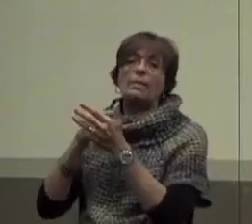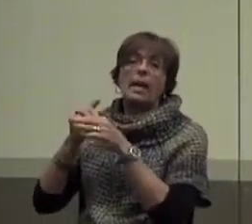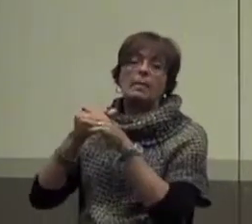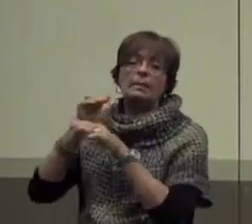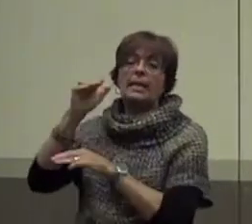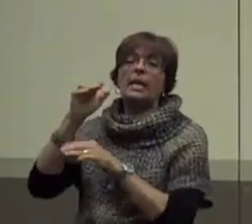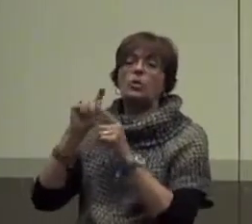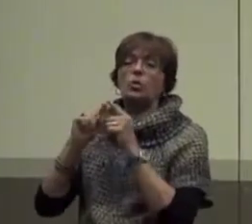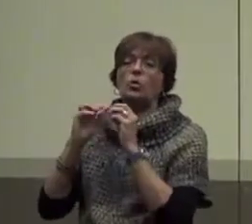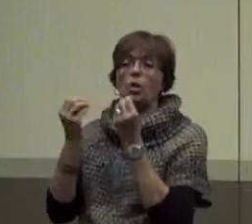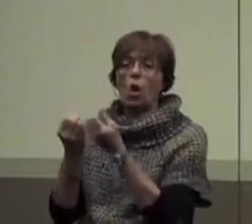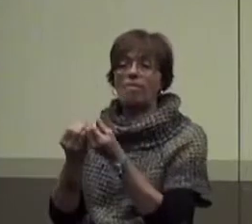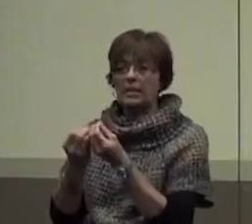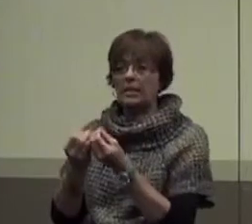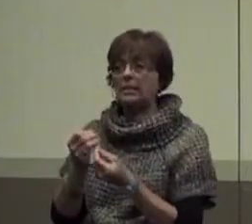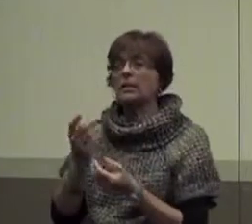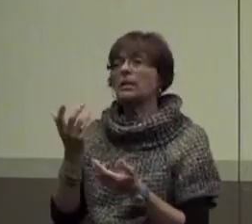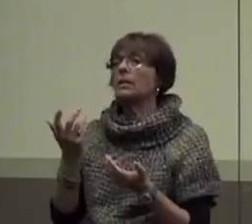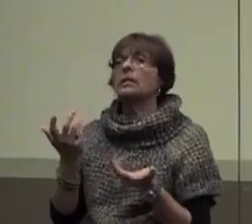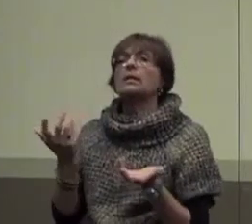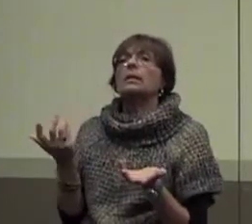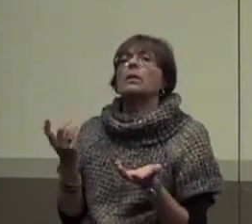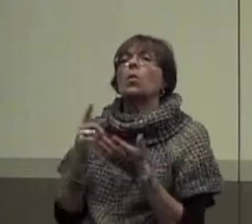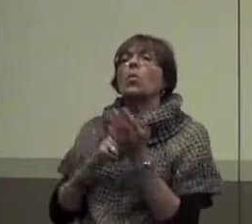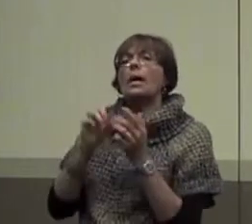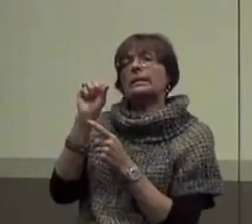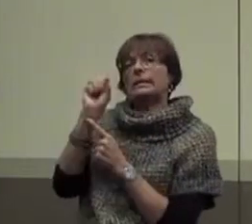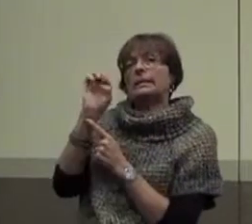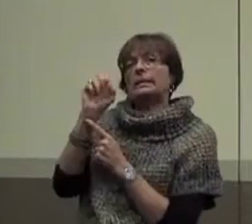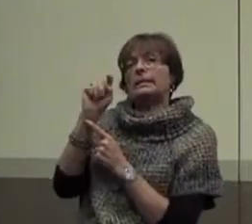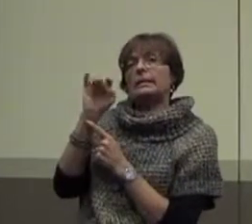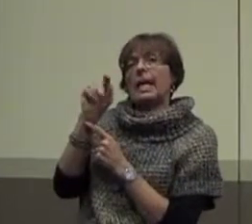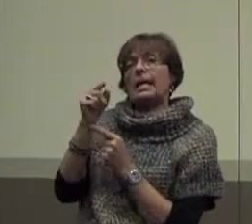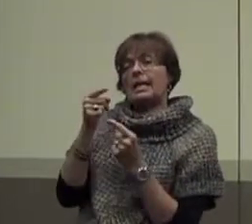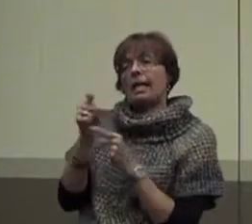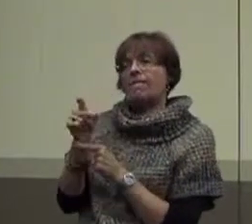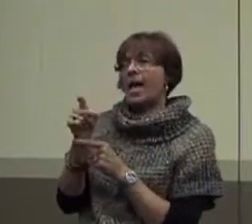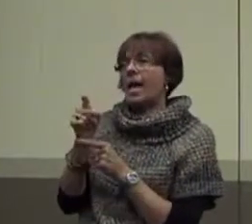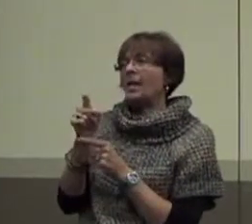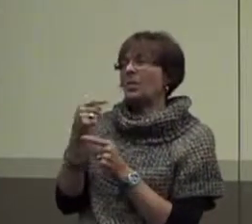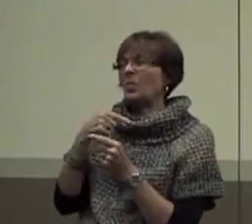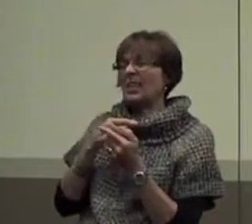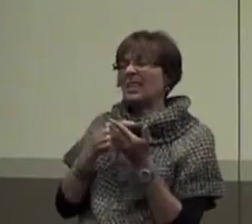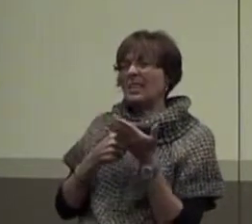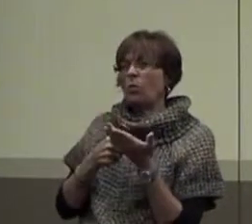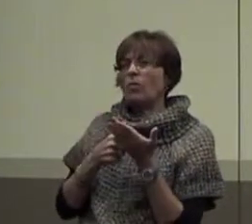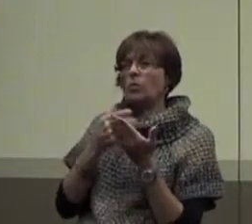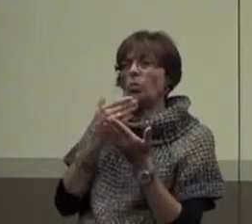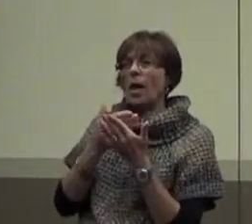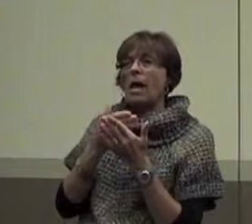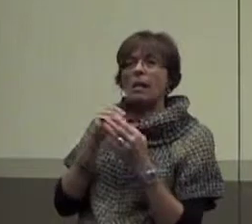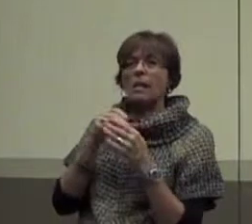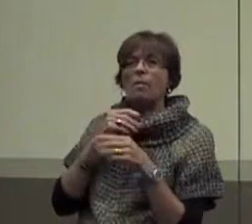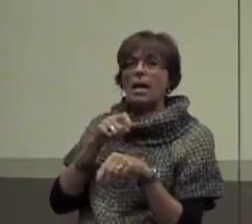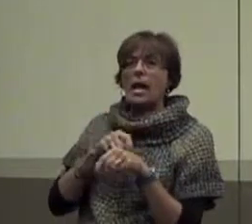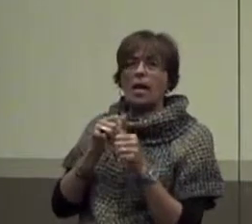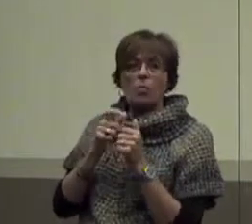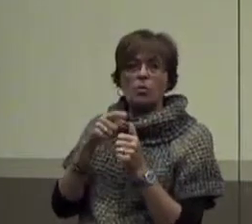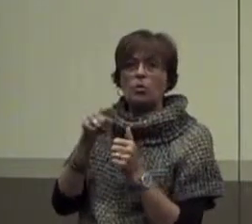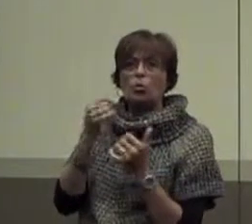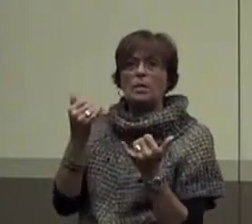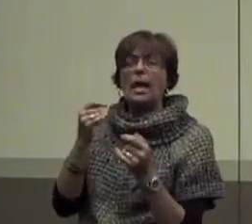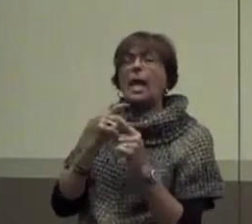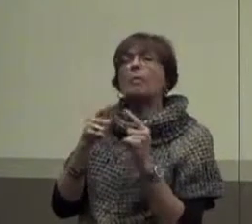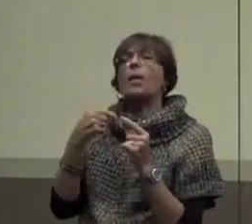office. Okay. What is the setting event? And we didn't go over that too well in my time with you today,